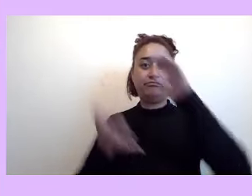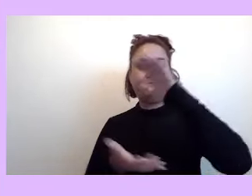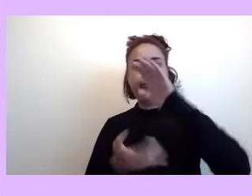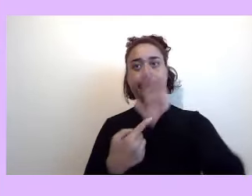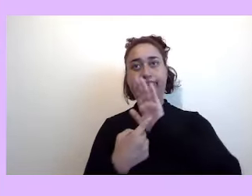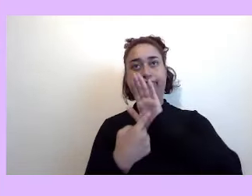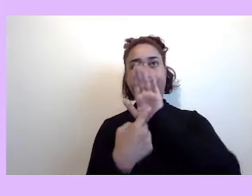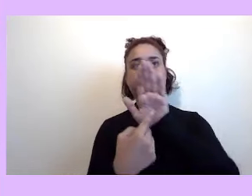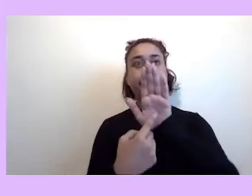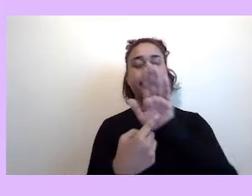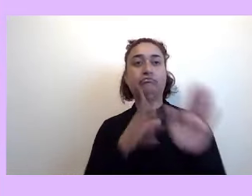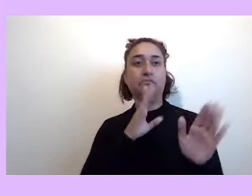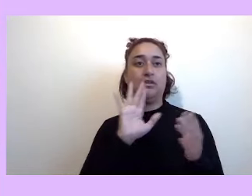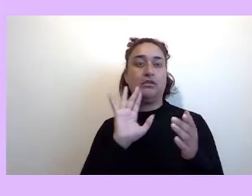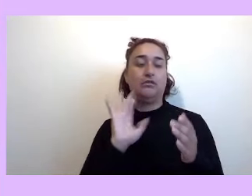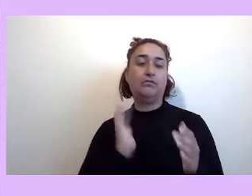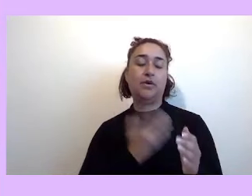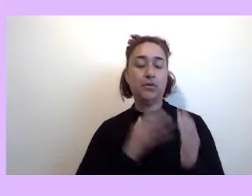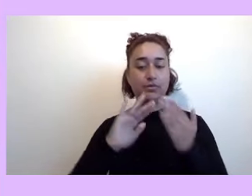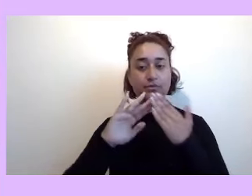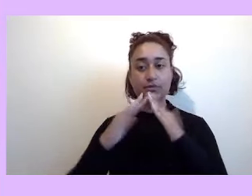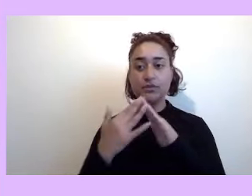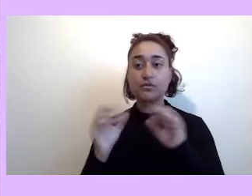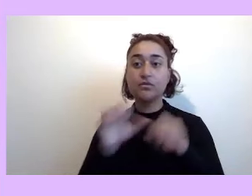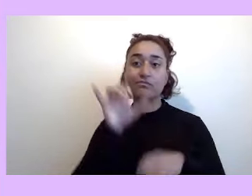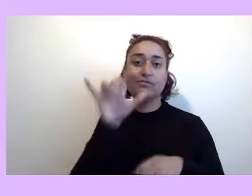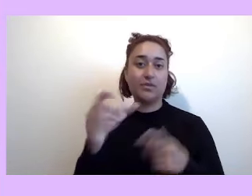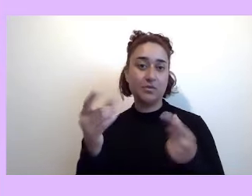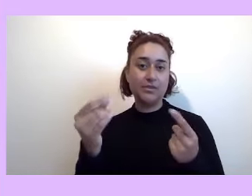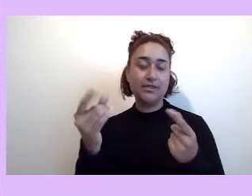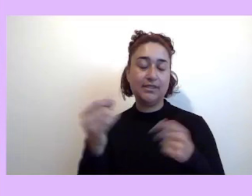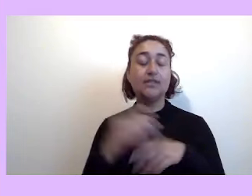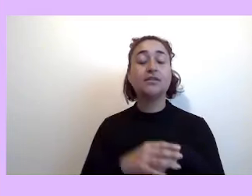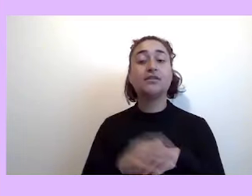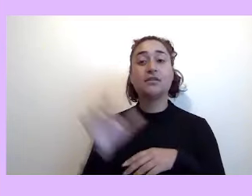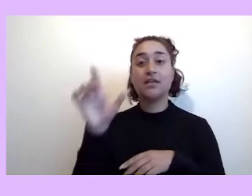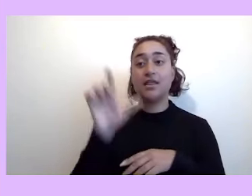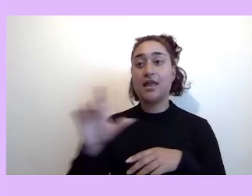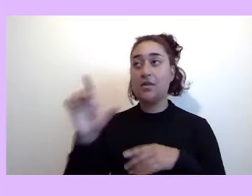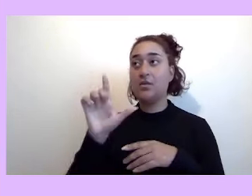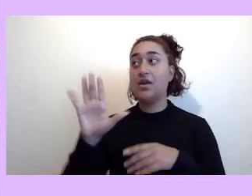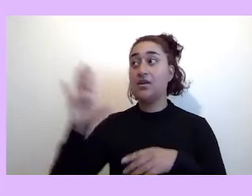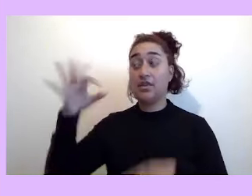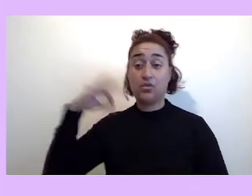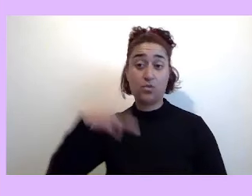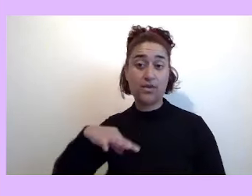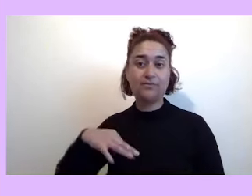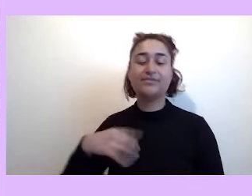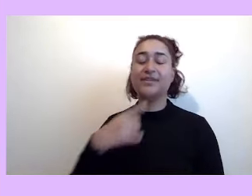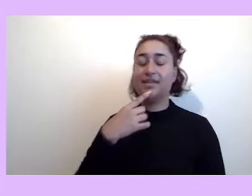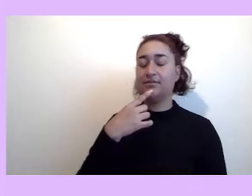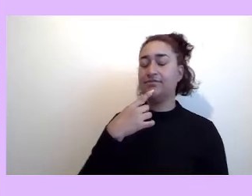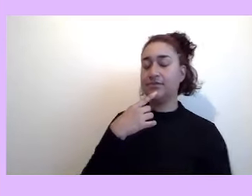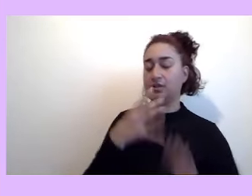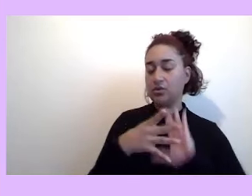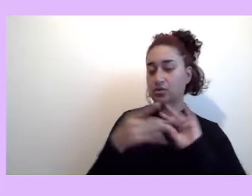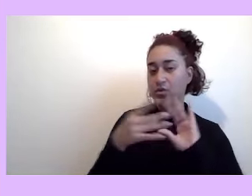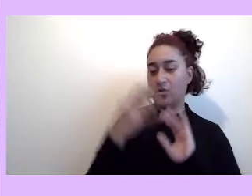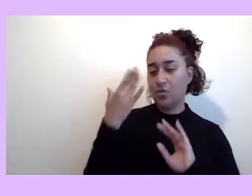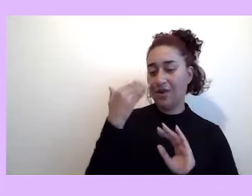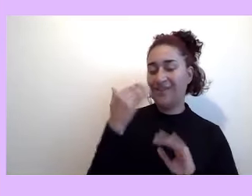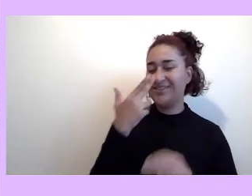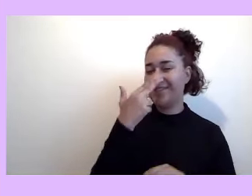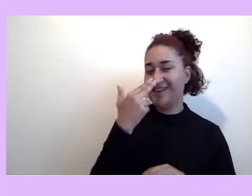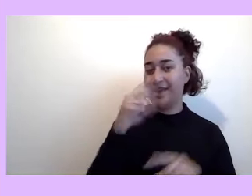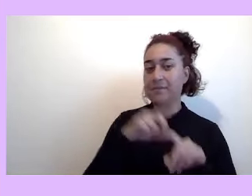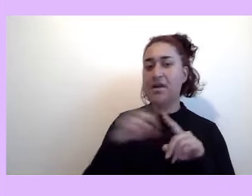to our communities. And so that's what we did instead. And the library, to their credit, and I tell this story because both it's funny but also valuable to